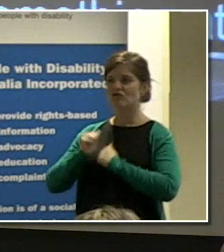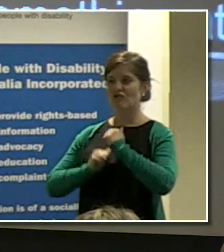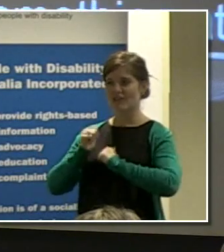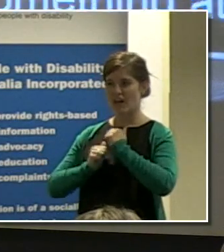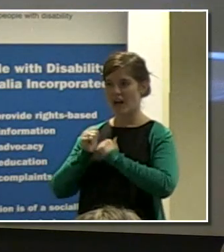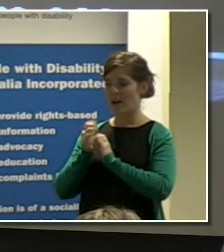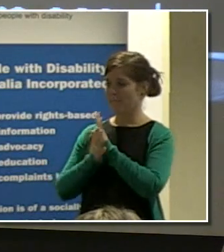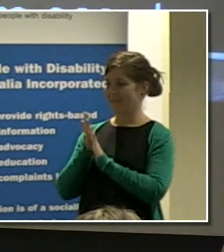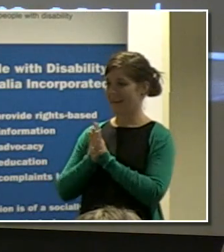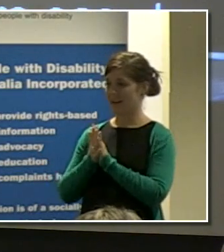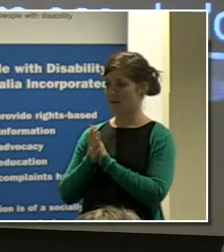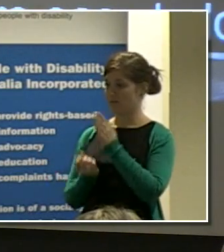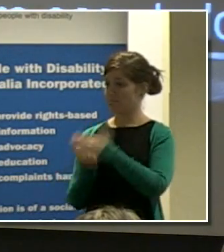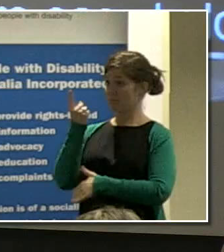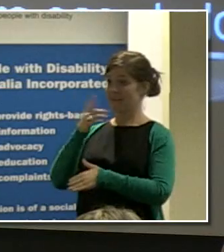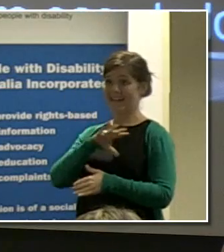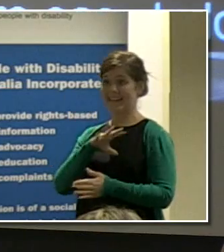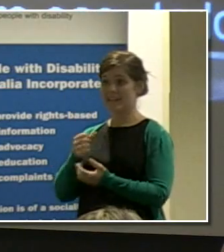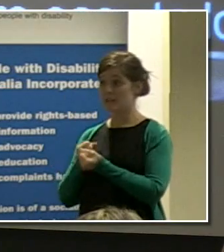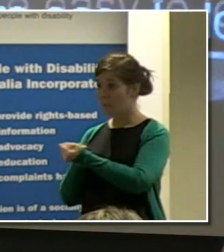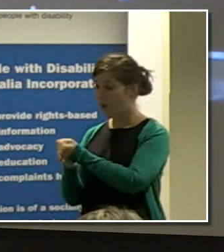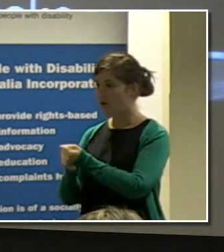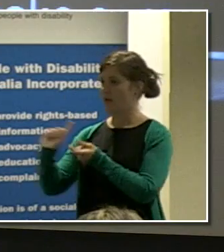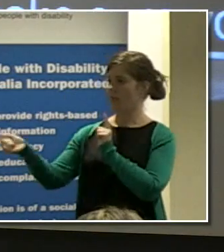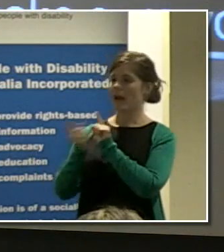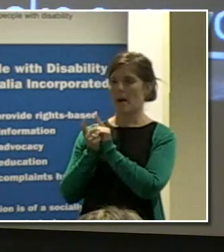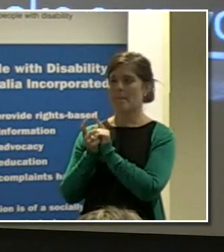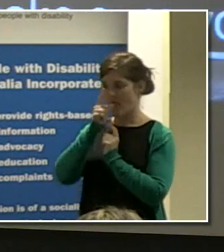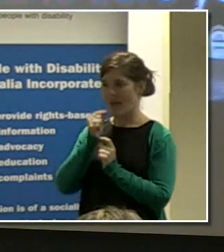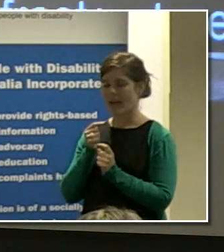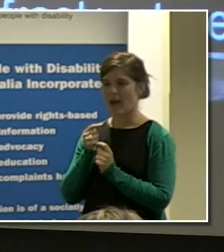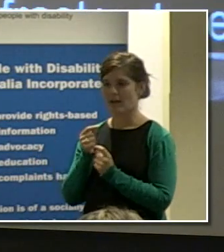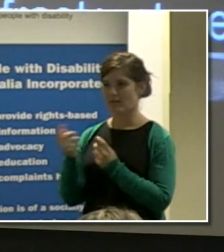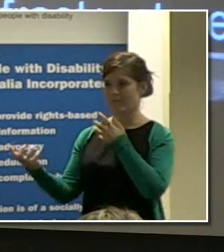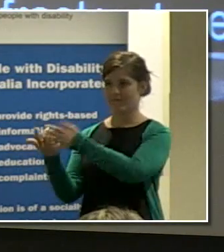when people need support, they can come in and engage is really important.